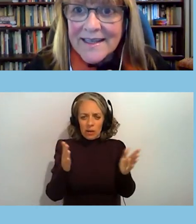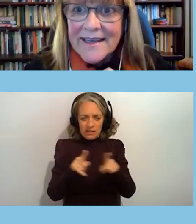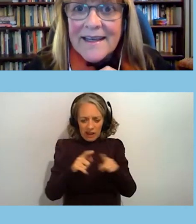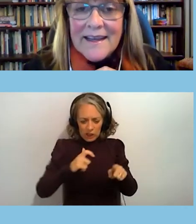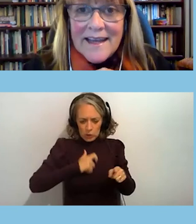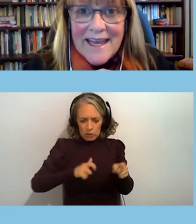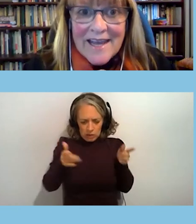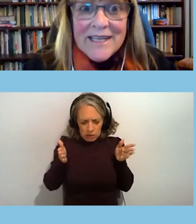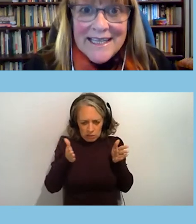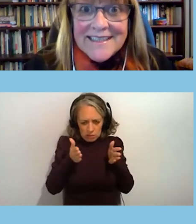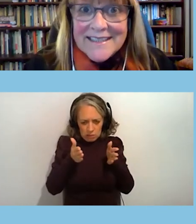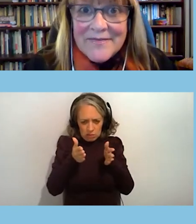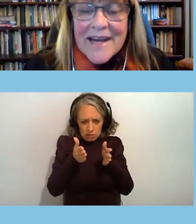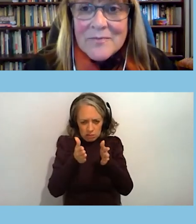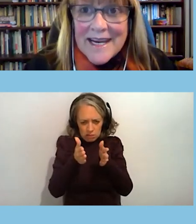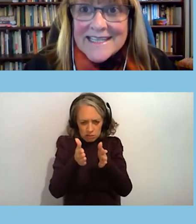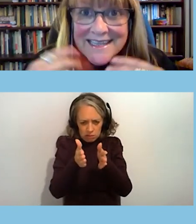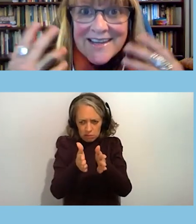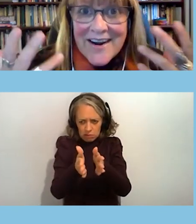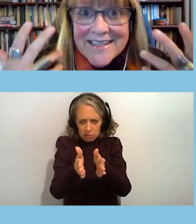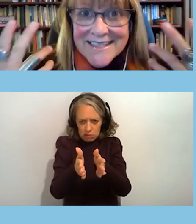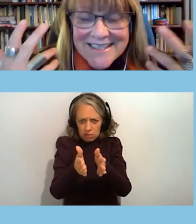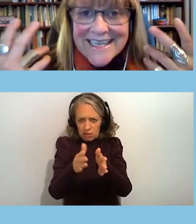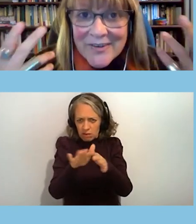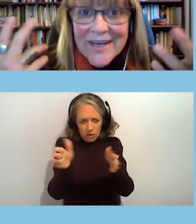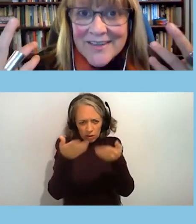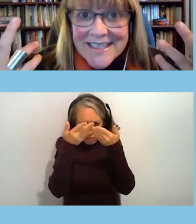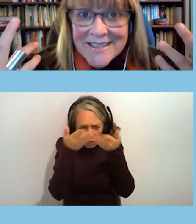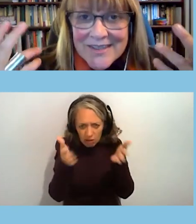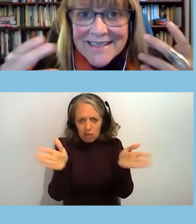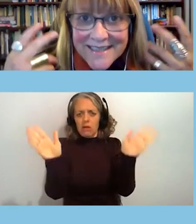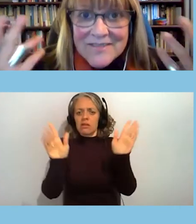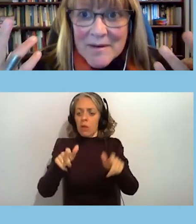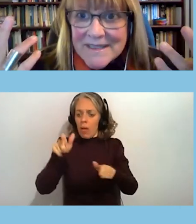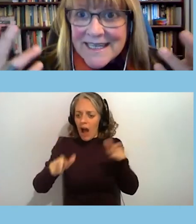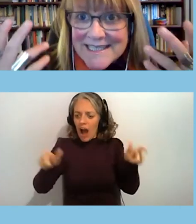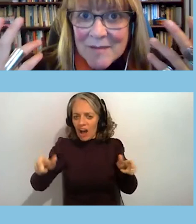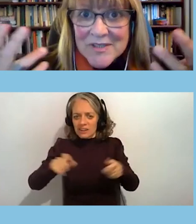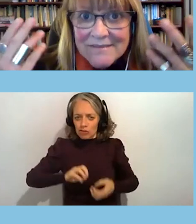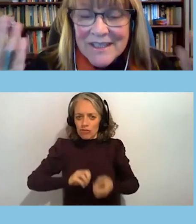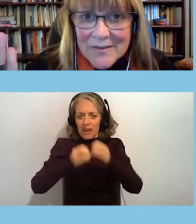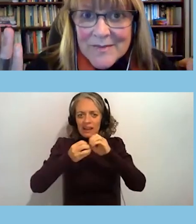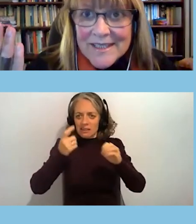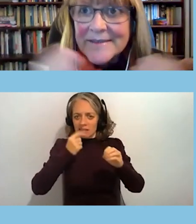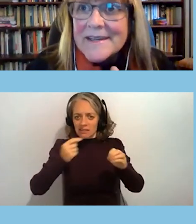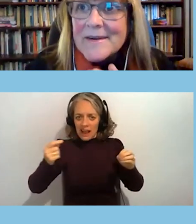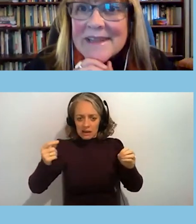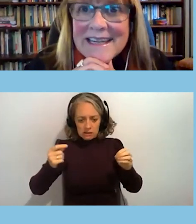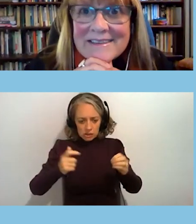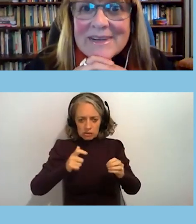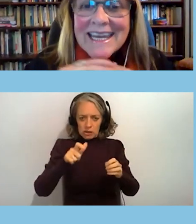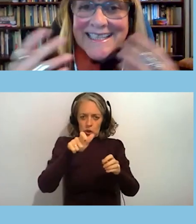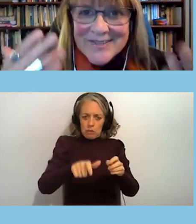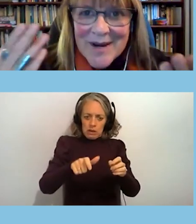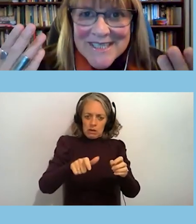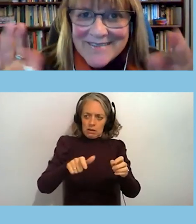human. And we need to find ways, and the artists and creators can do that, to disrupt the conception of the human. But